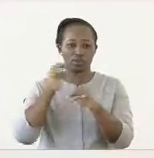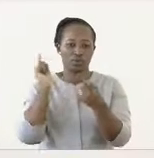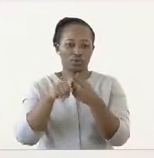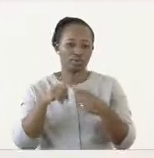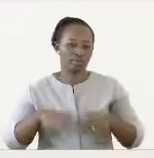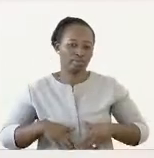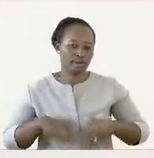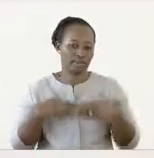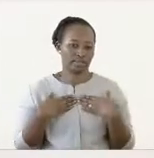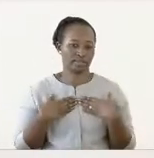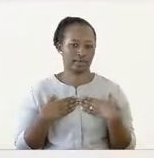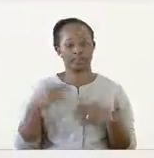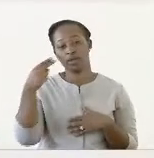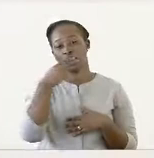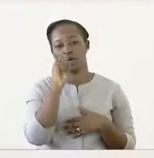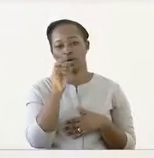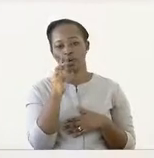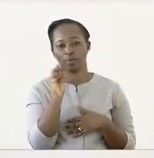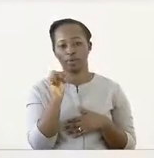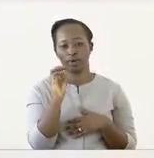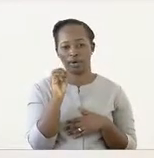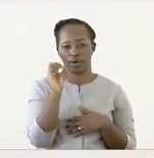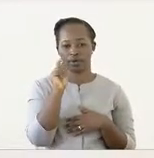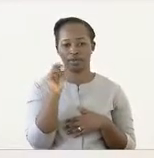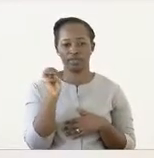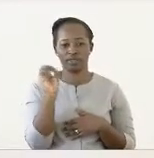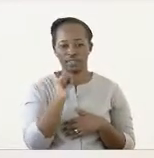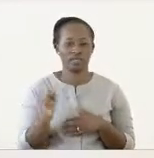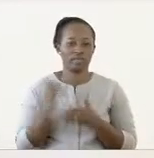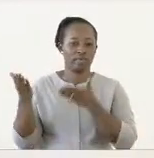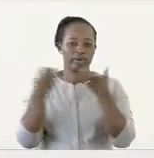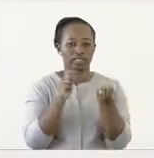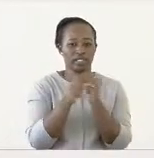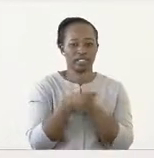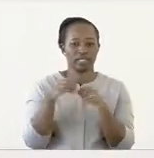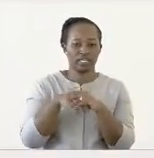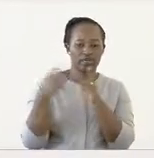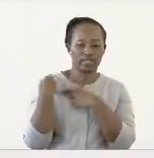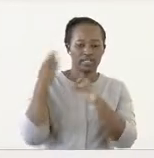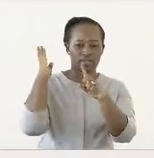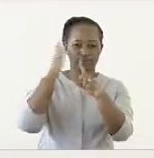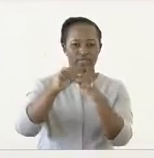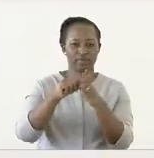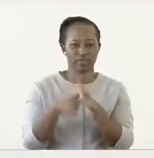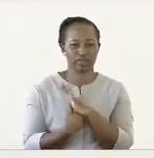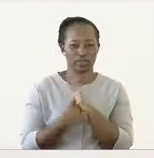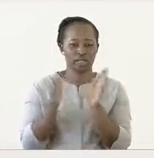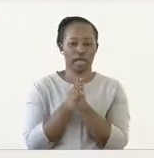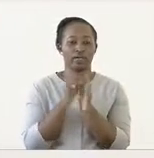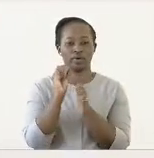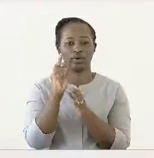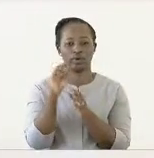right? Hormones bring about changes in functioning of specific tissues, all right, and